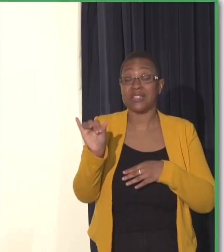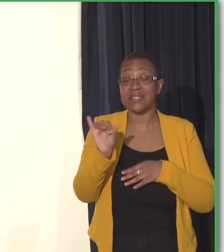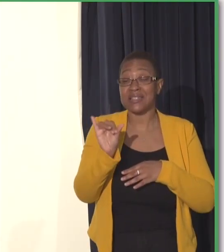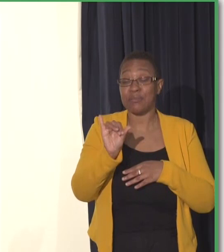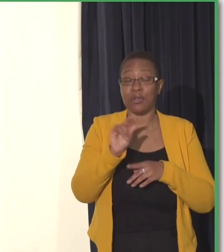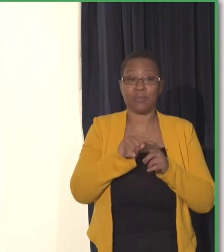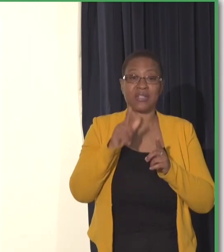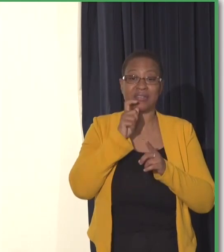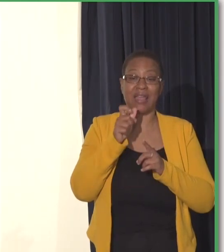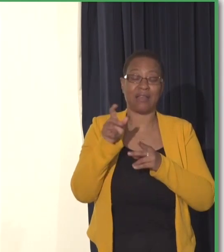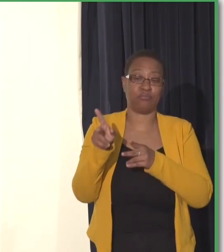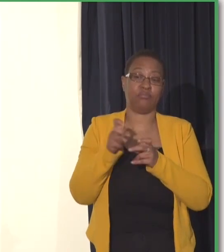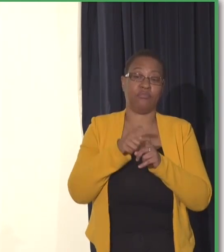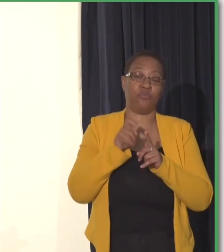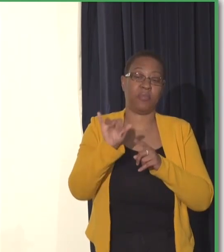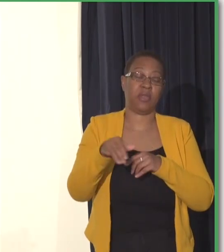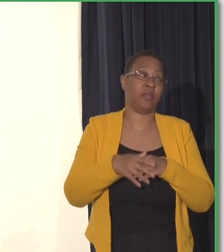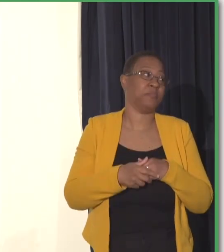from there.